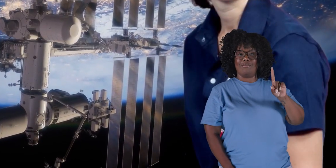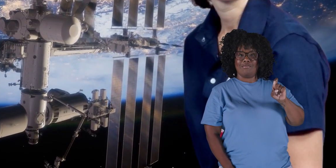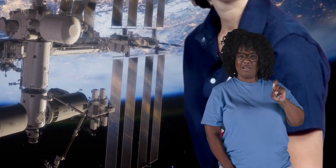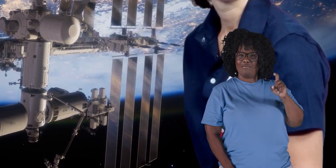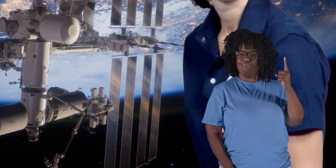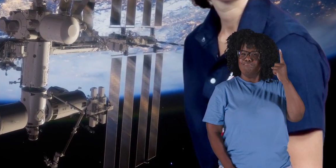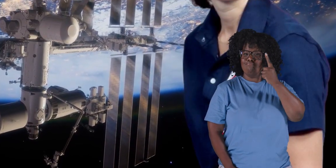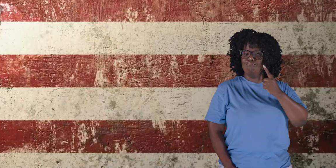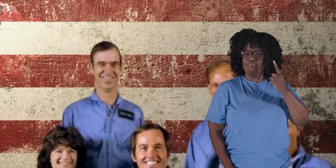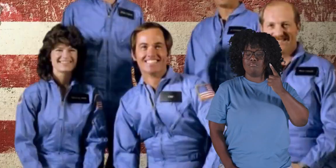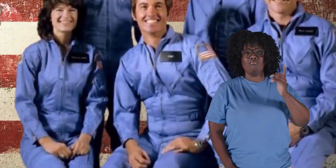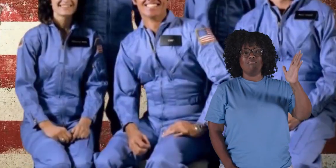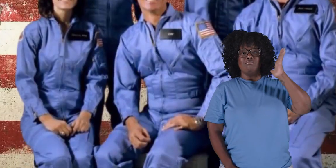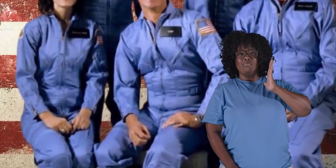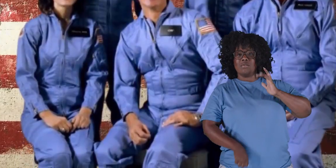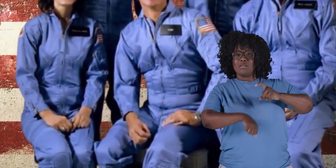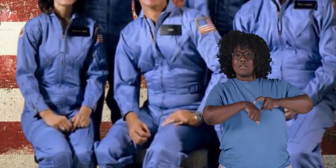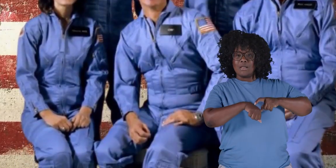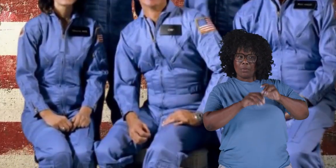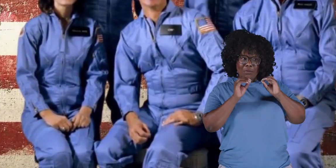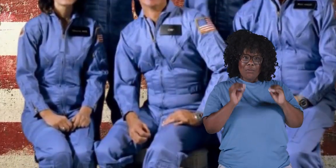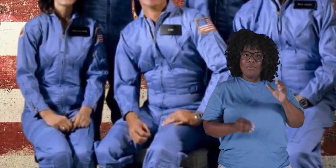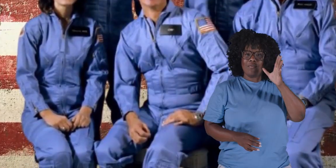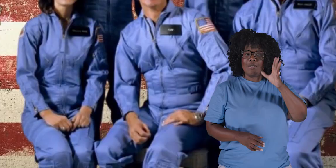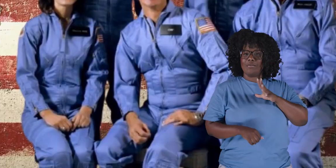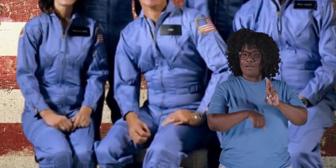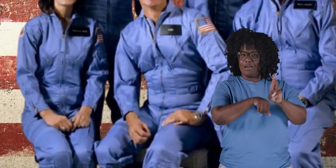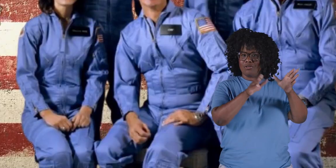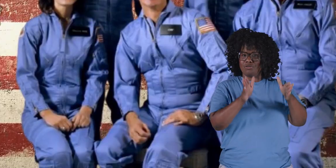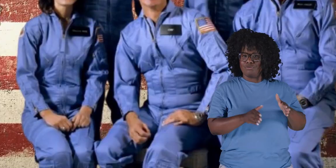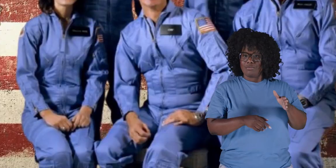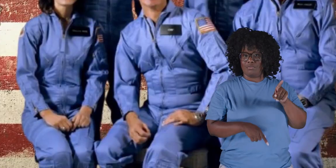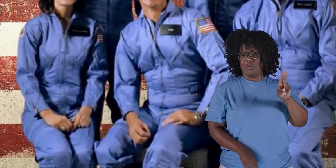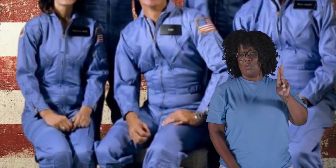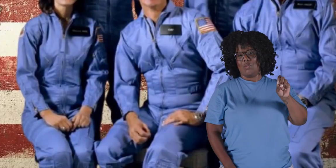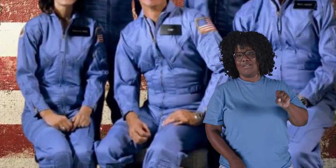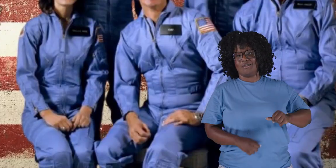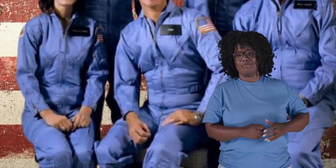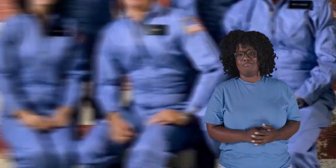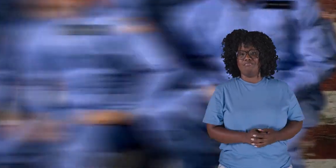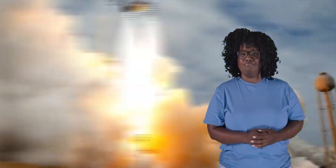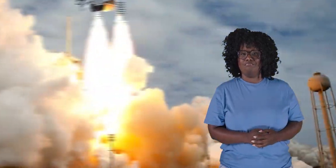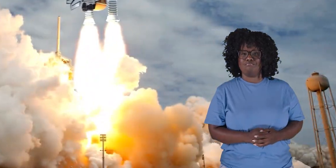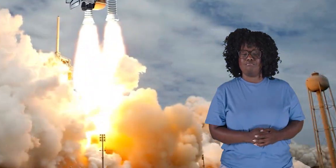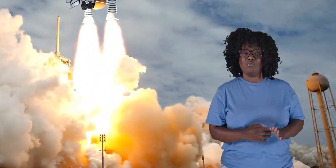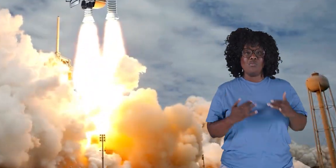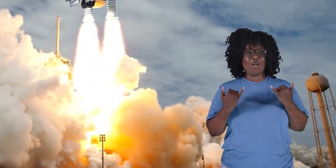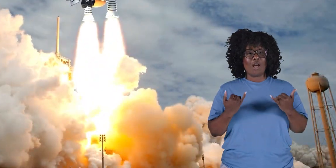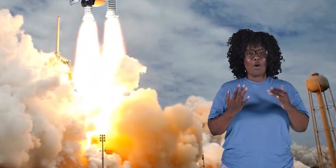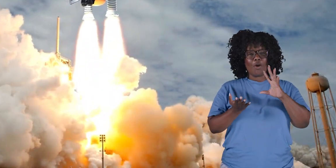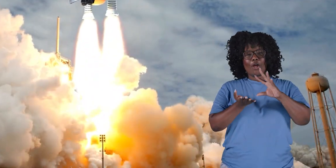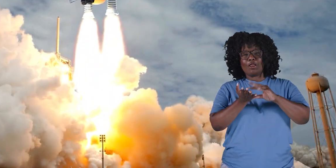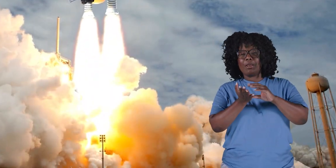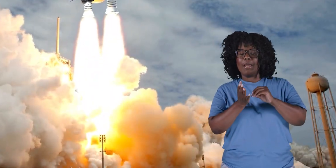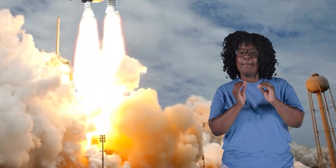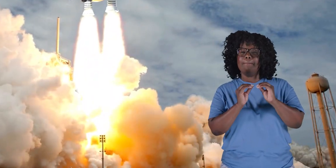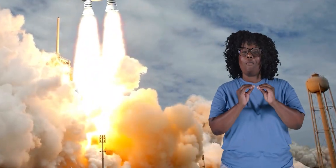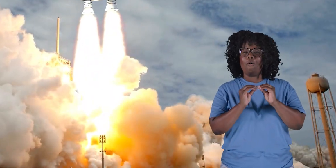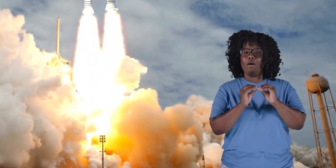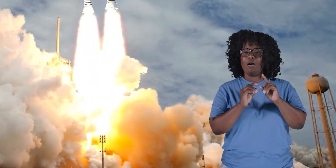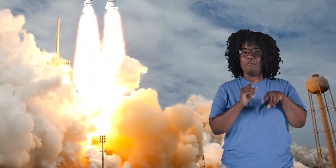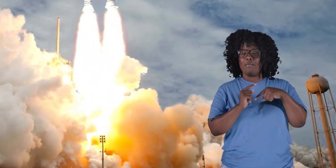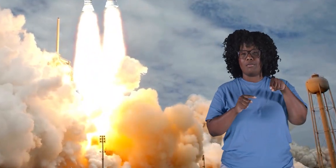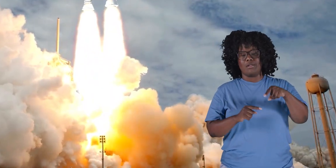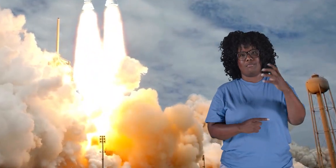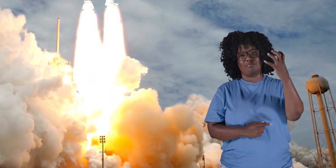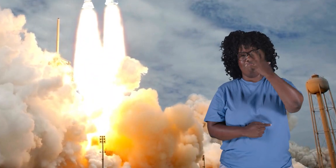wondered just that, back during a time when there were no female astronauts in the United States. Today, we are going to learn